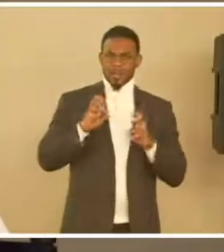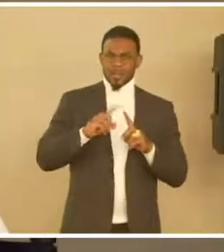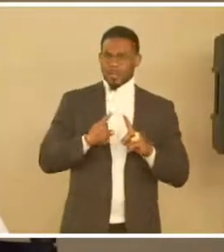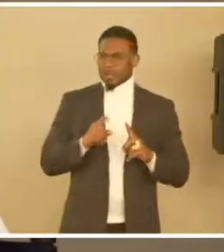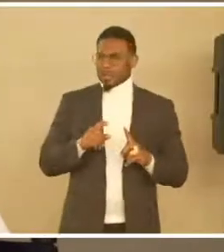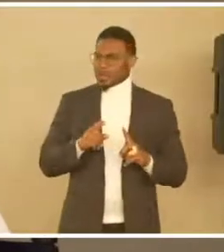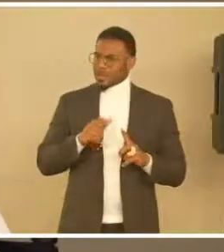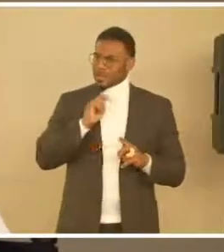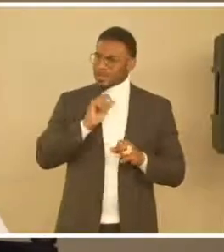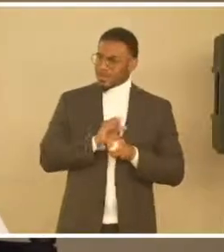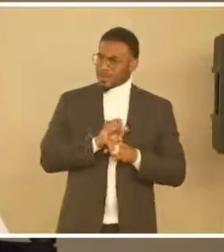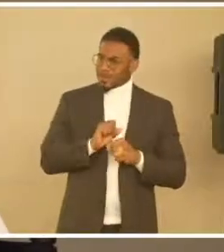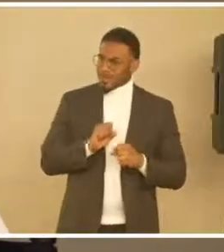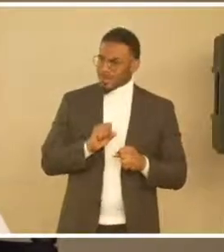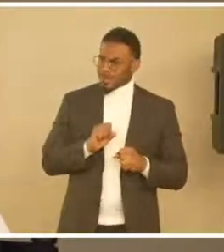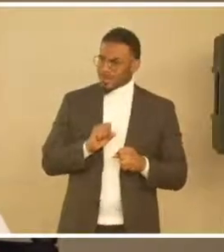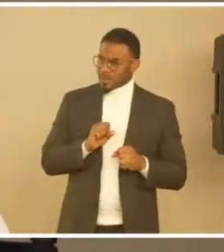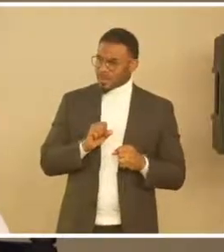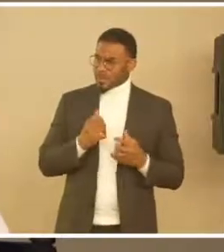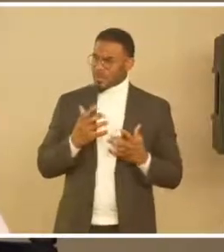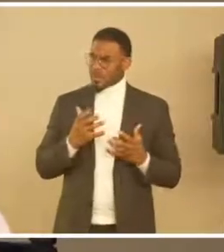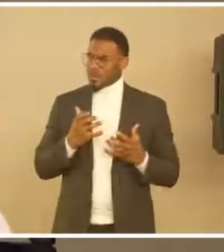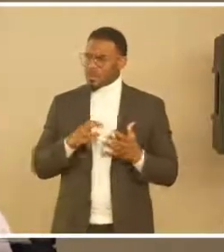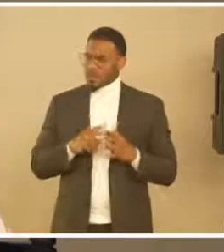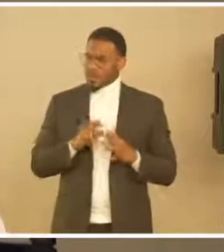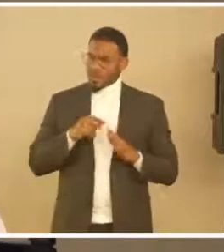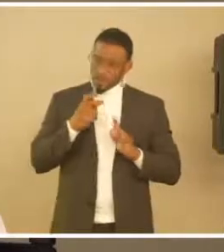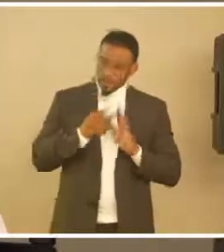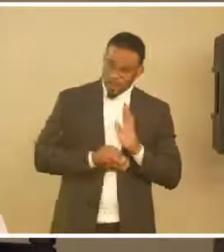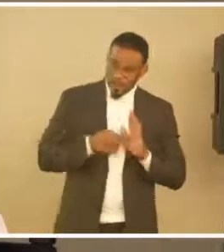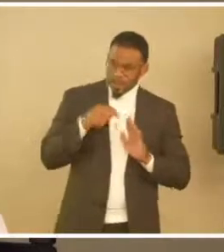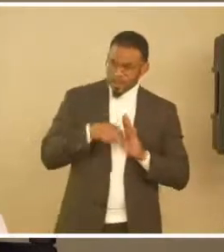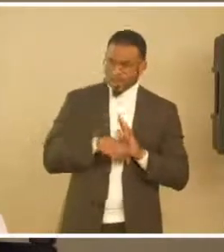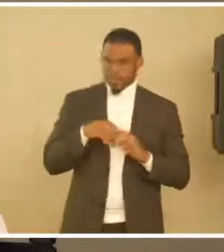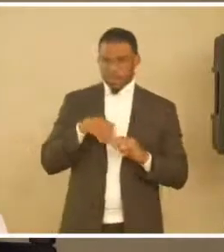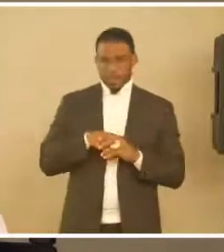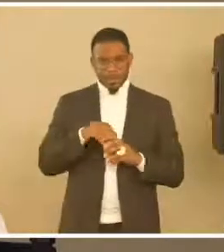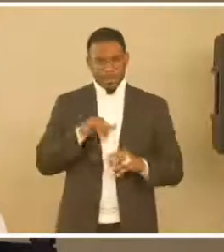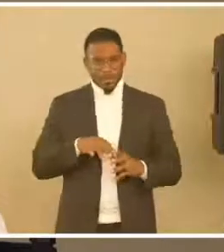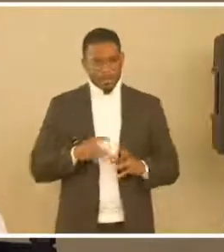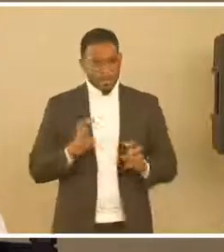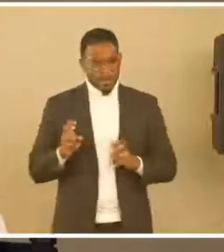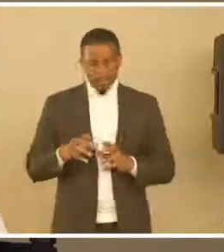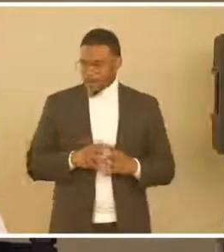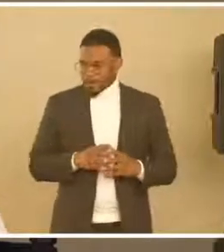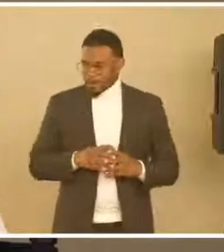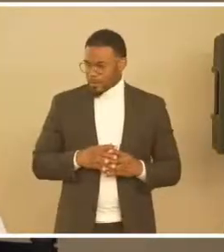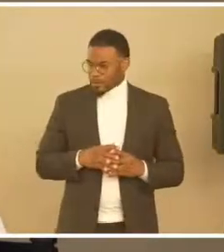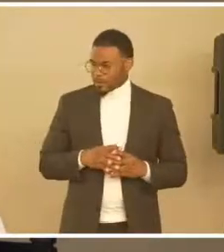but not really, you know, willing to go deep into the issue.